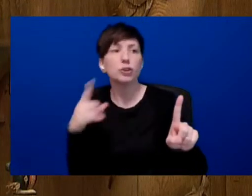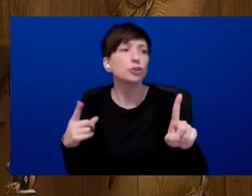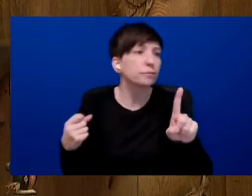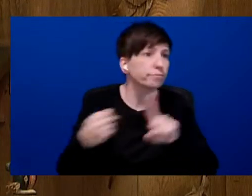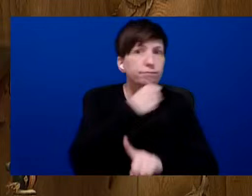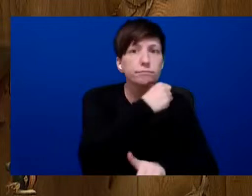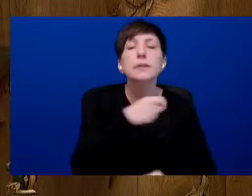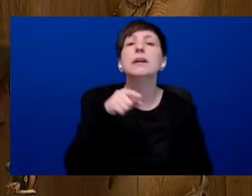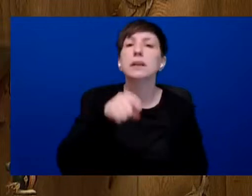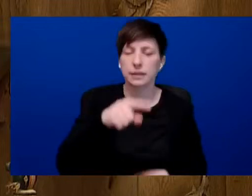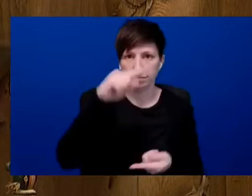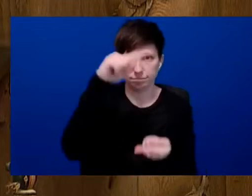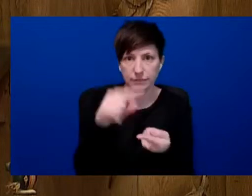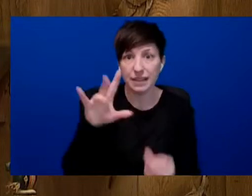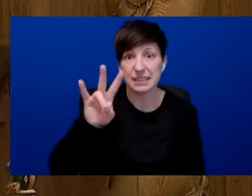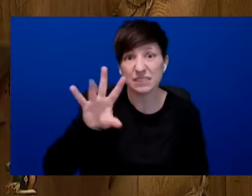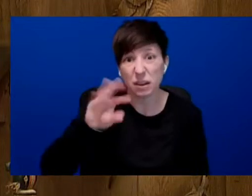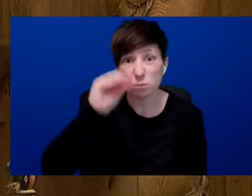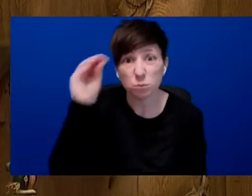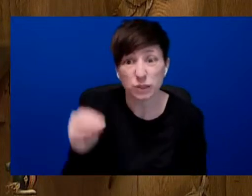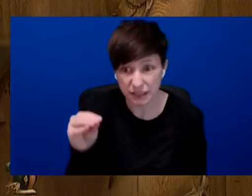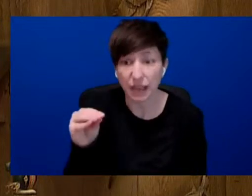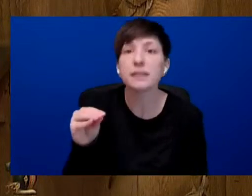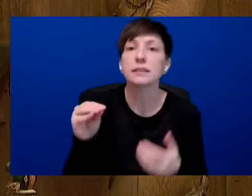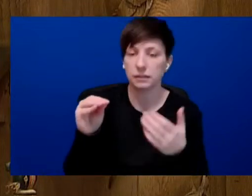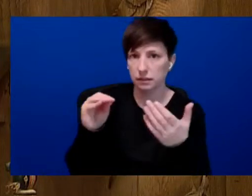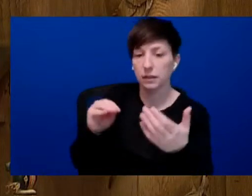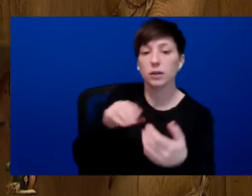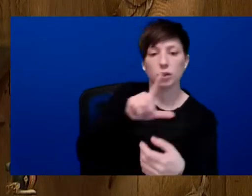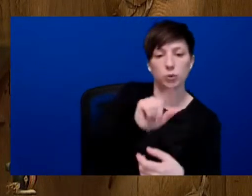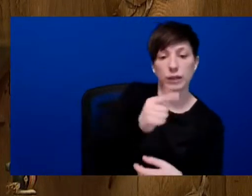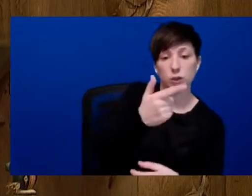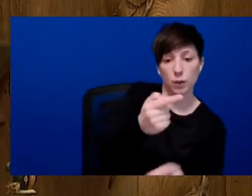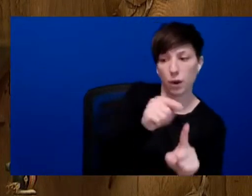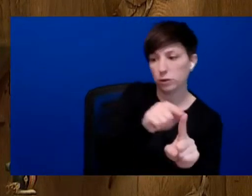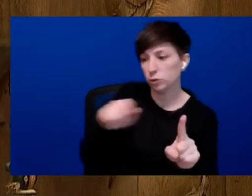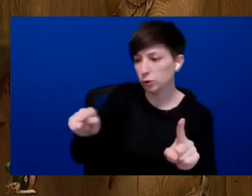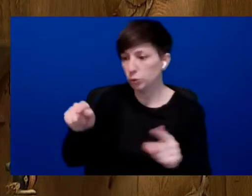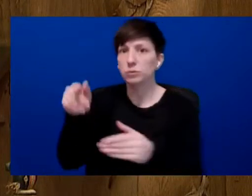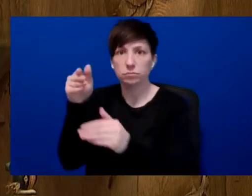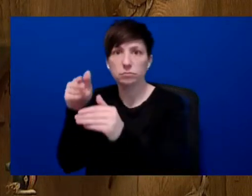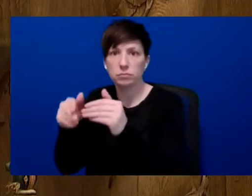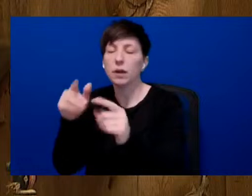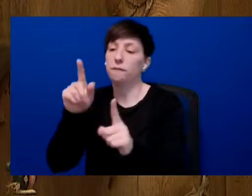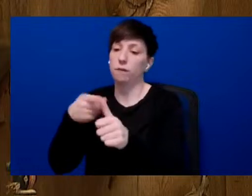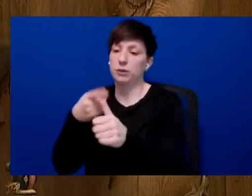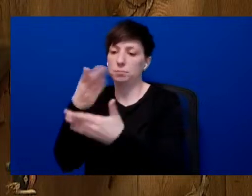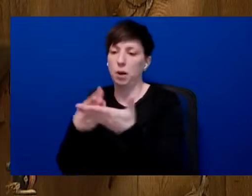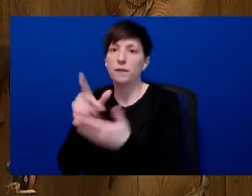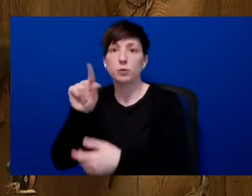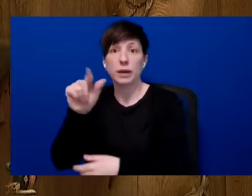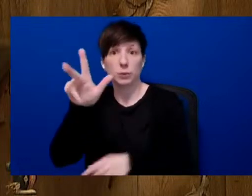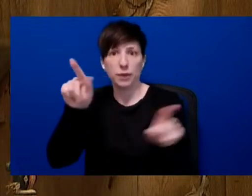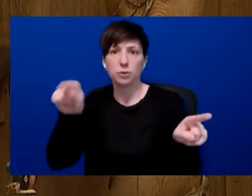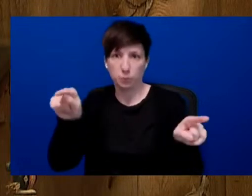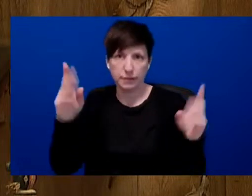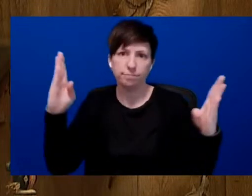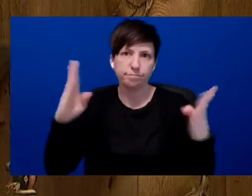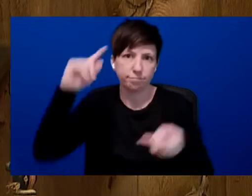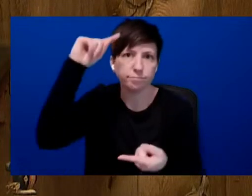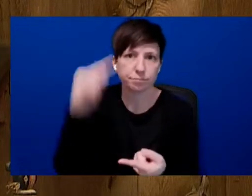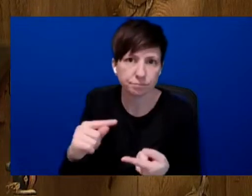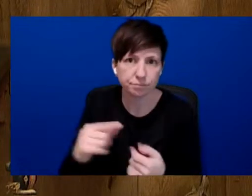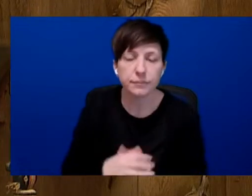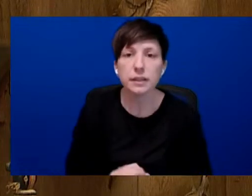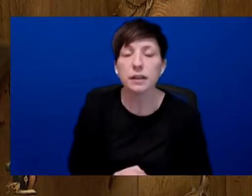75% between the first half of 2021 and 2023. Your government is also addressing the core issues that bring